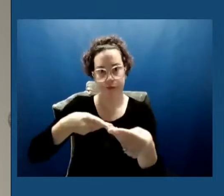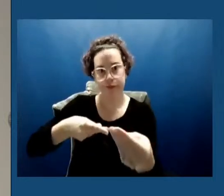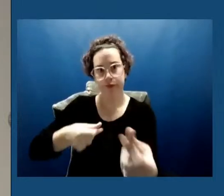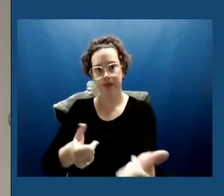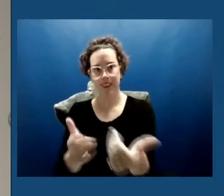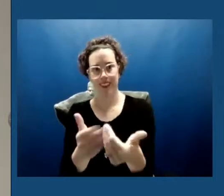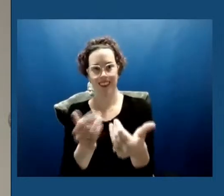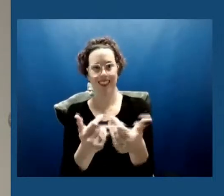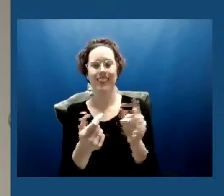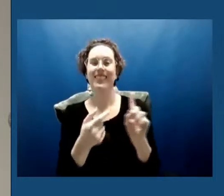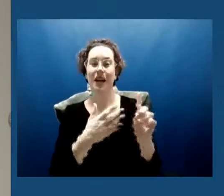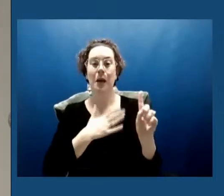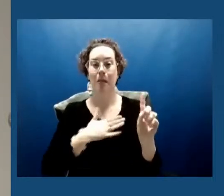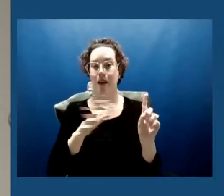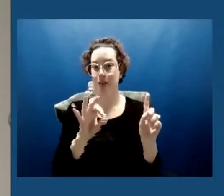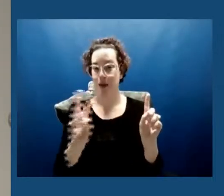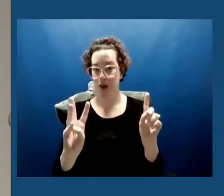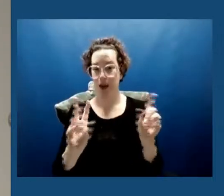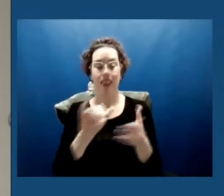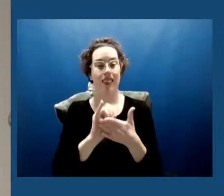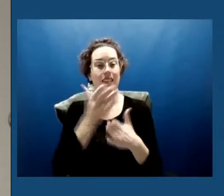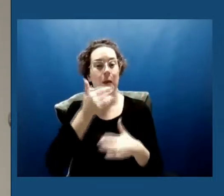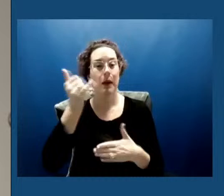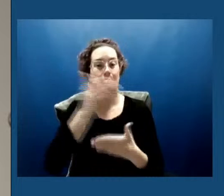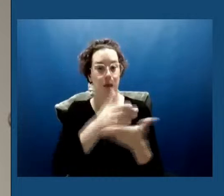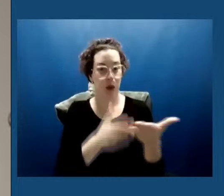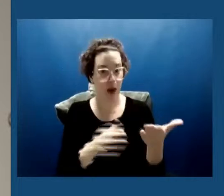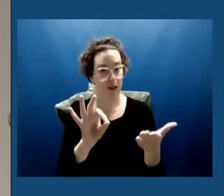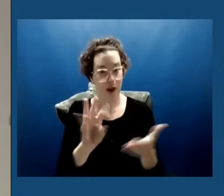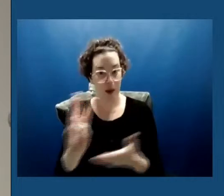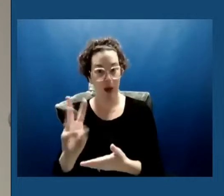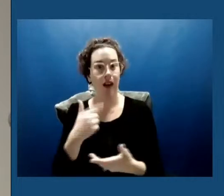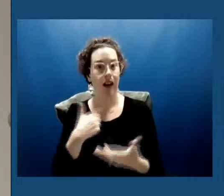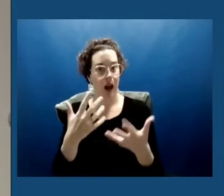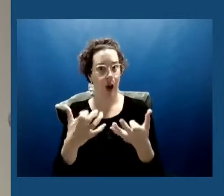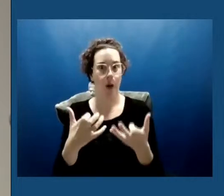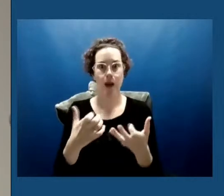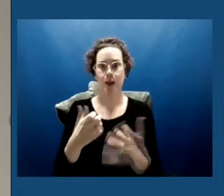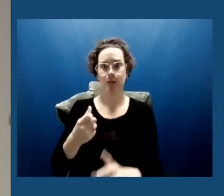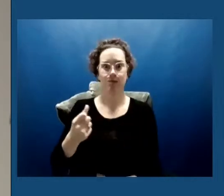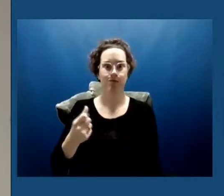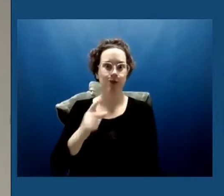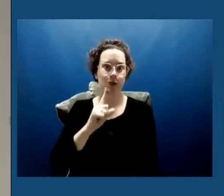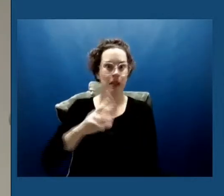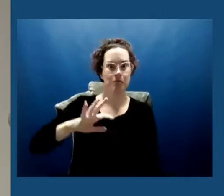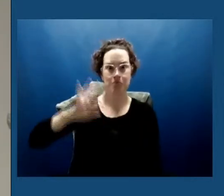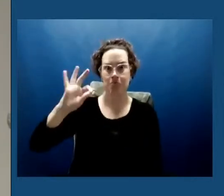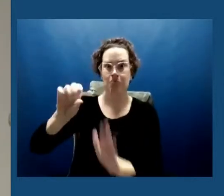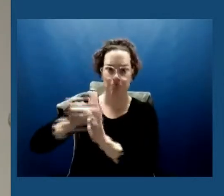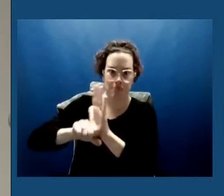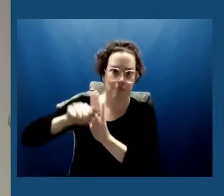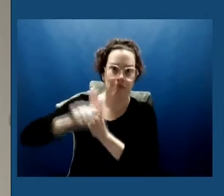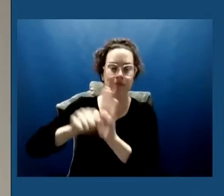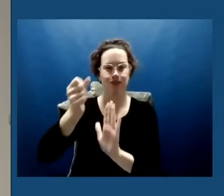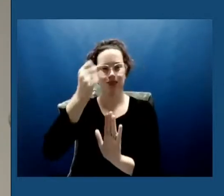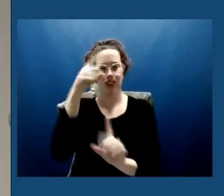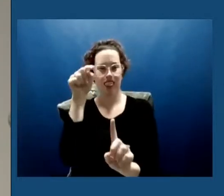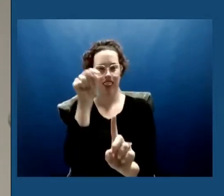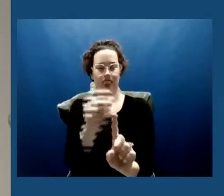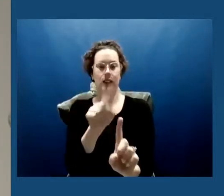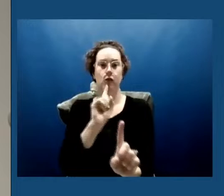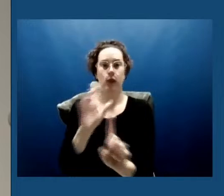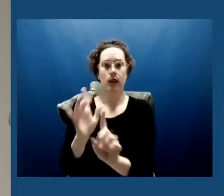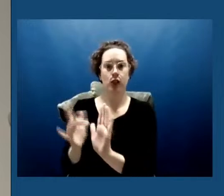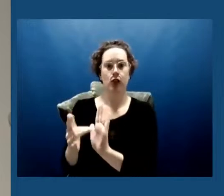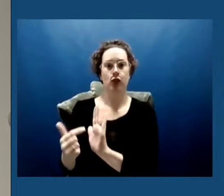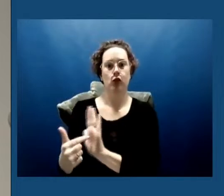me. That is the best part about the framework. I want to like yell this to you guys, okay? This framework, it exemplifies working with